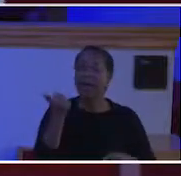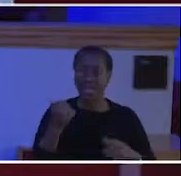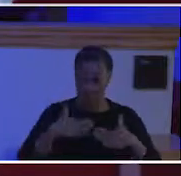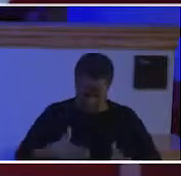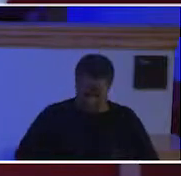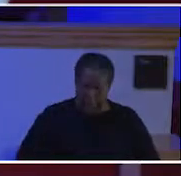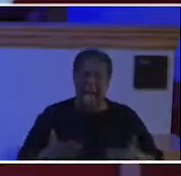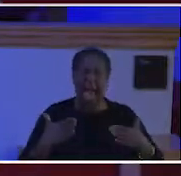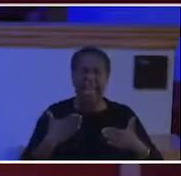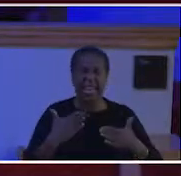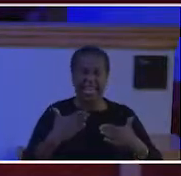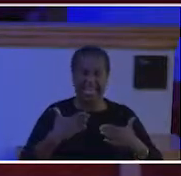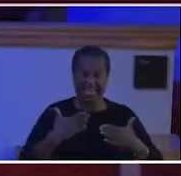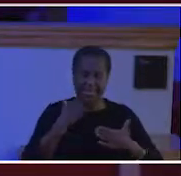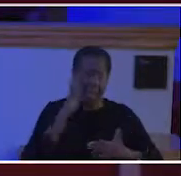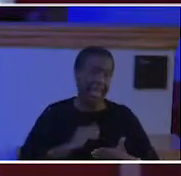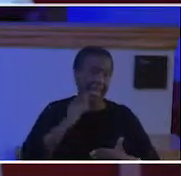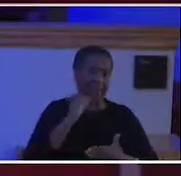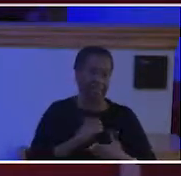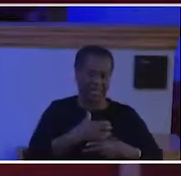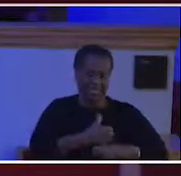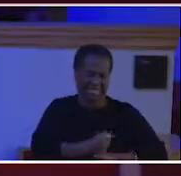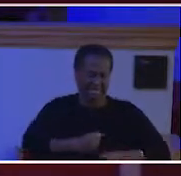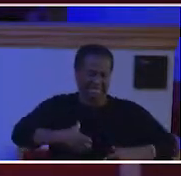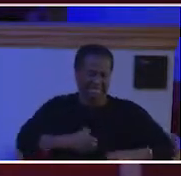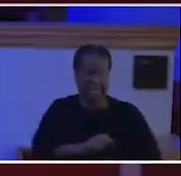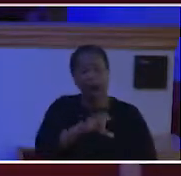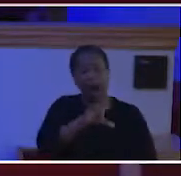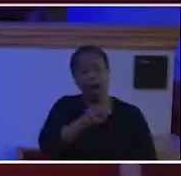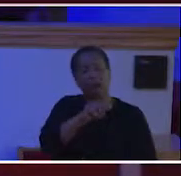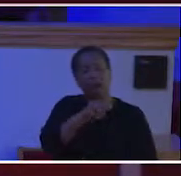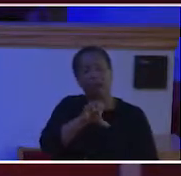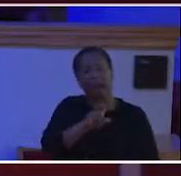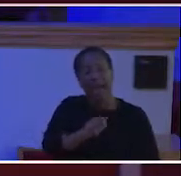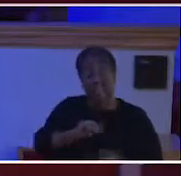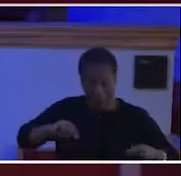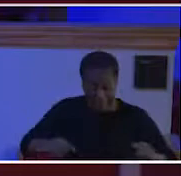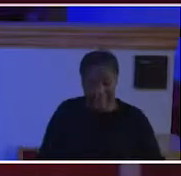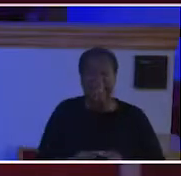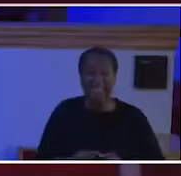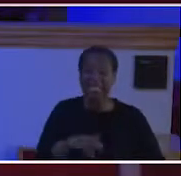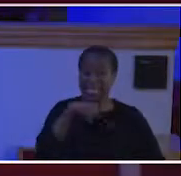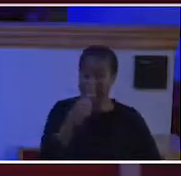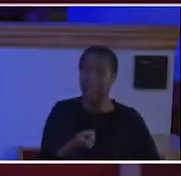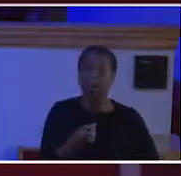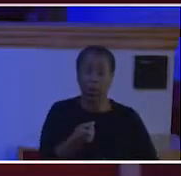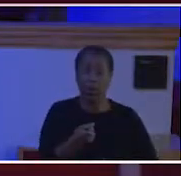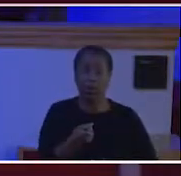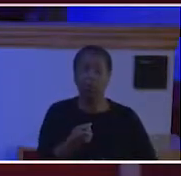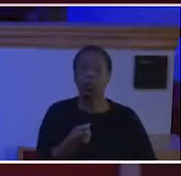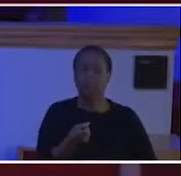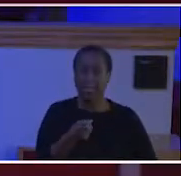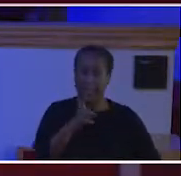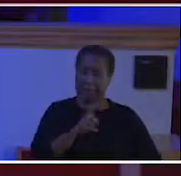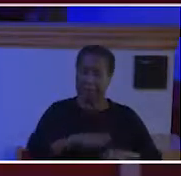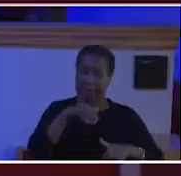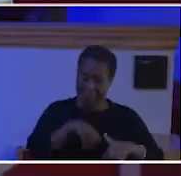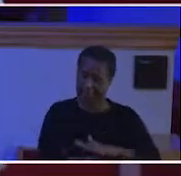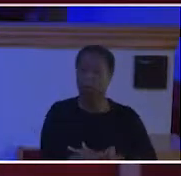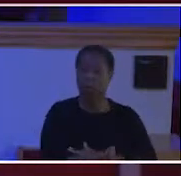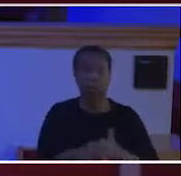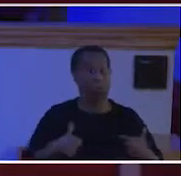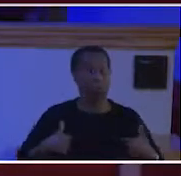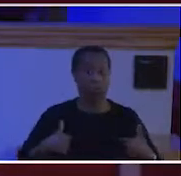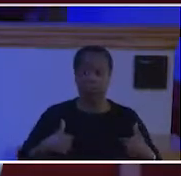is going through contractions and pains and telling you it's time to give birth. You see, I've